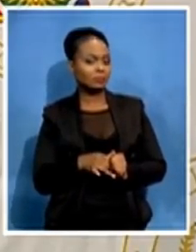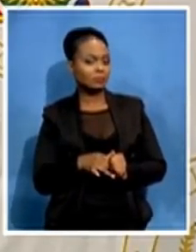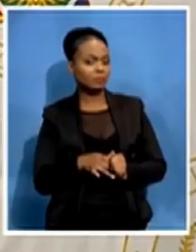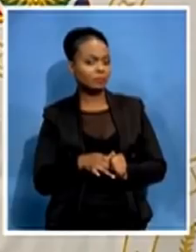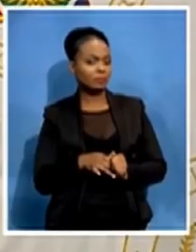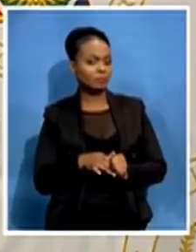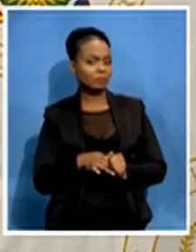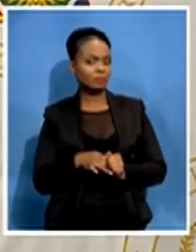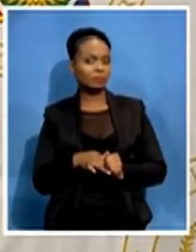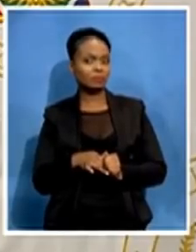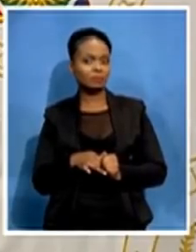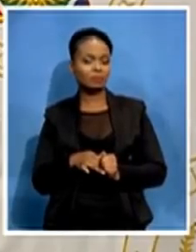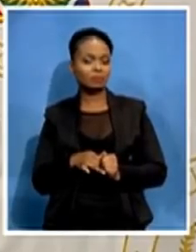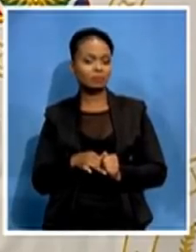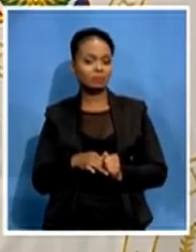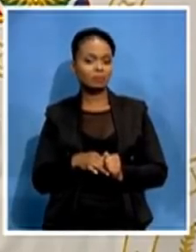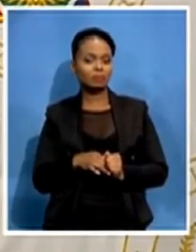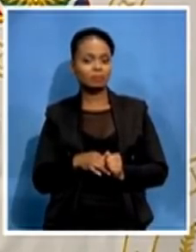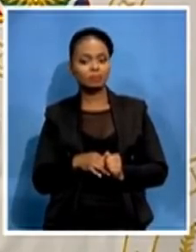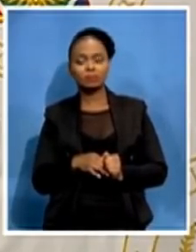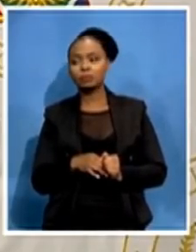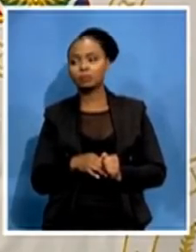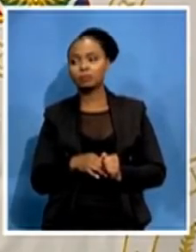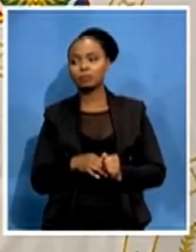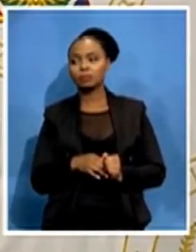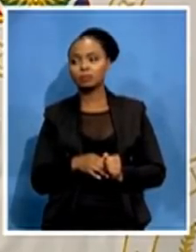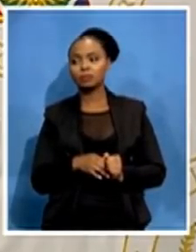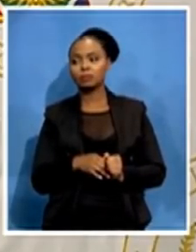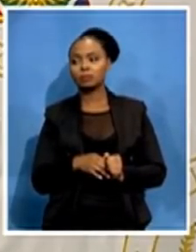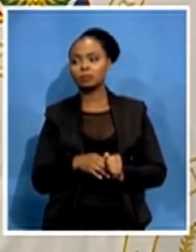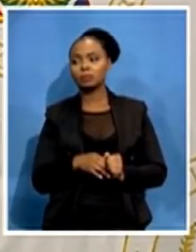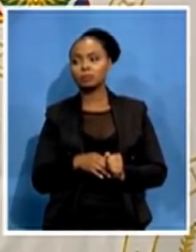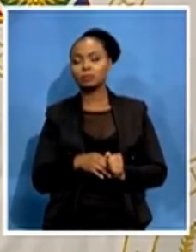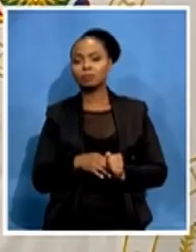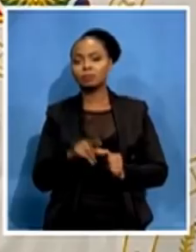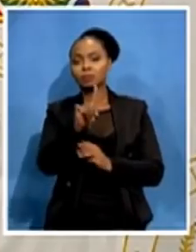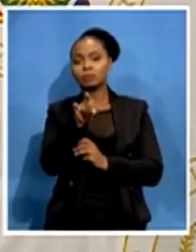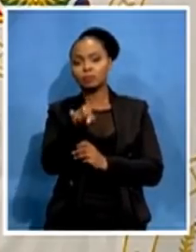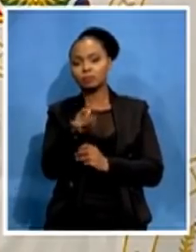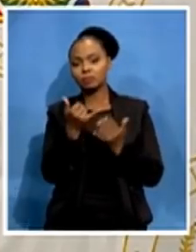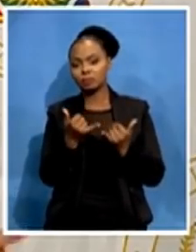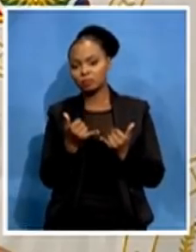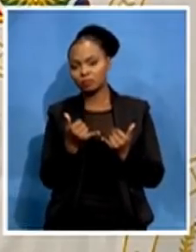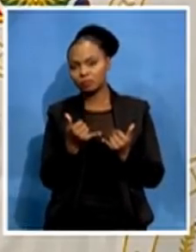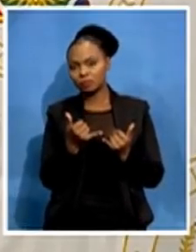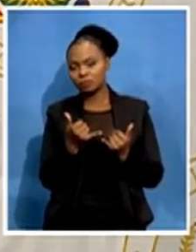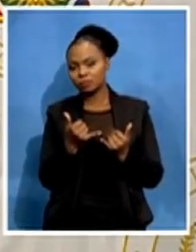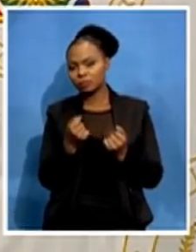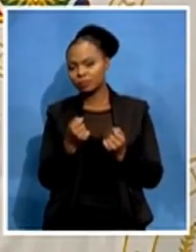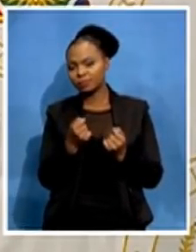of vaccination and everything. But the question now is, have you ever in your life been vaccinated? With